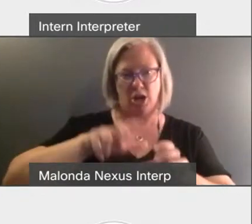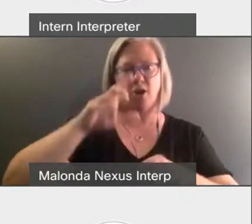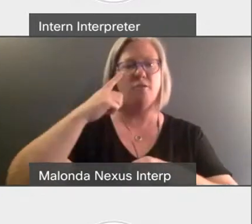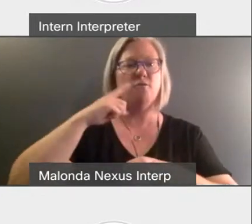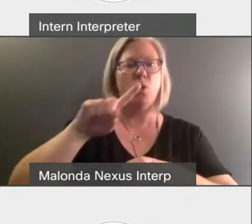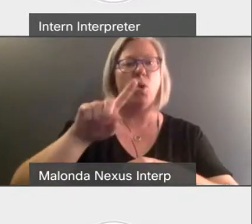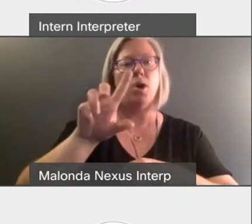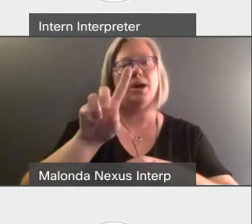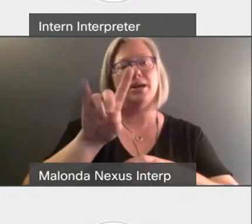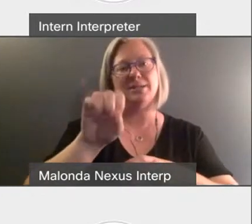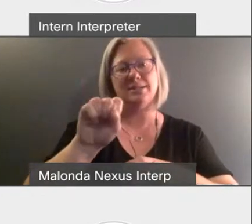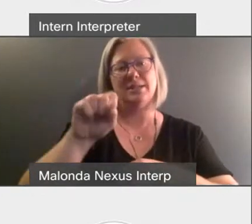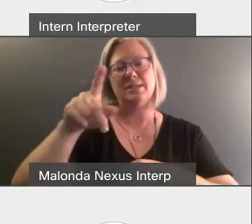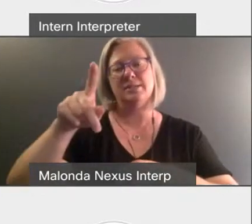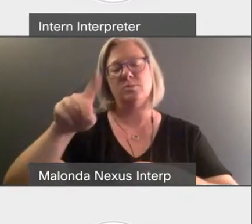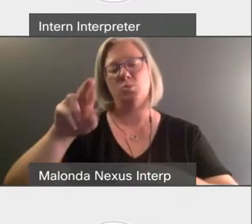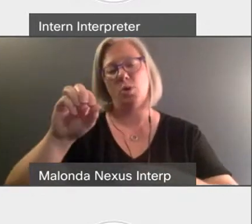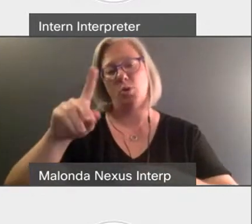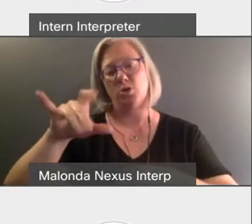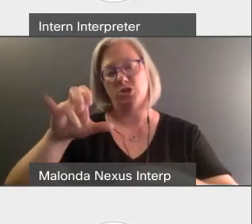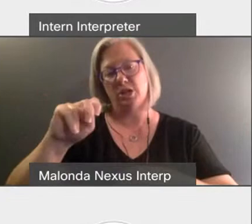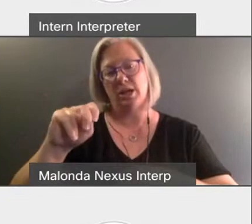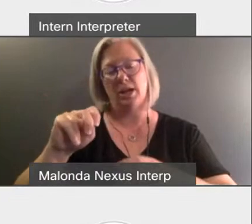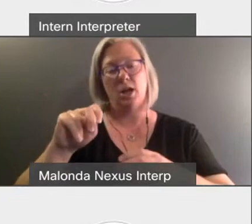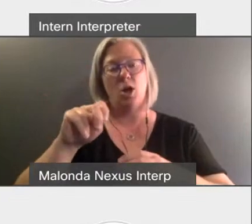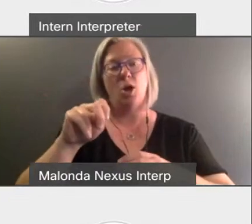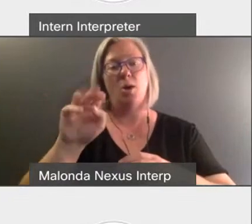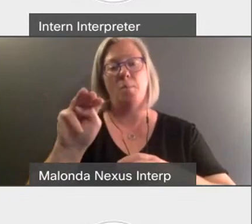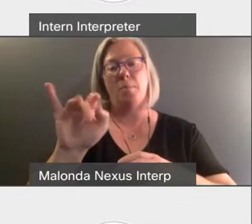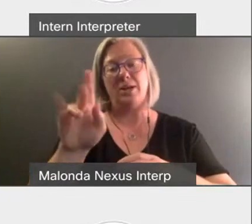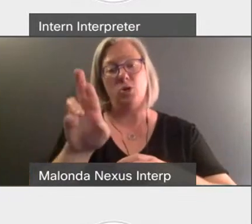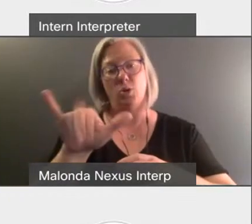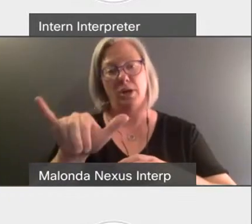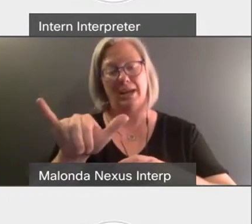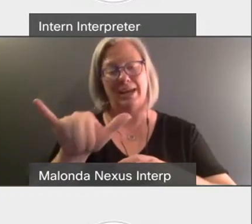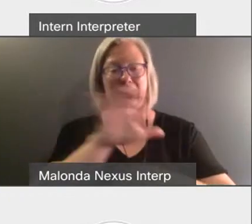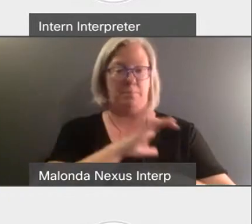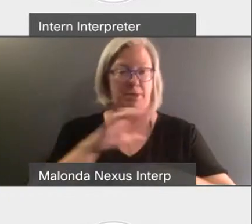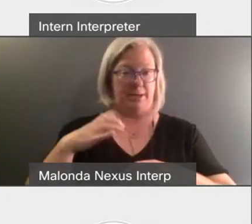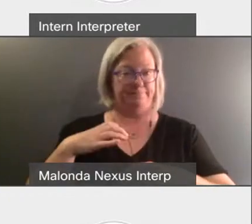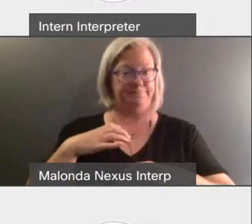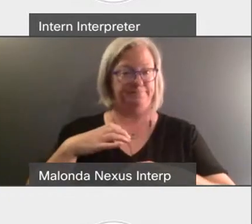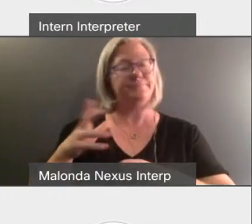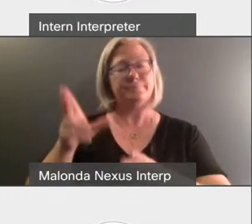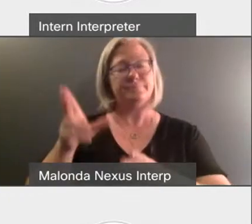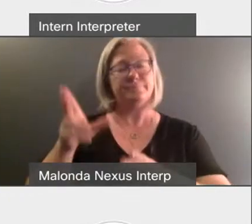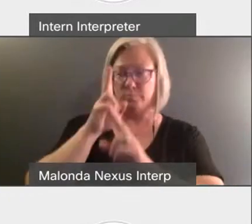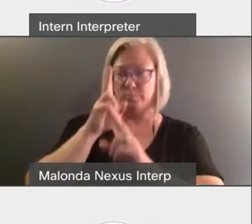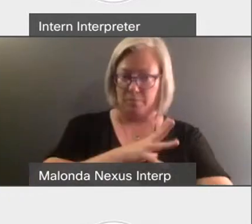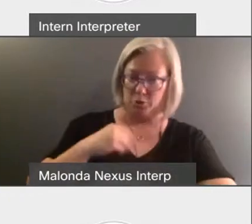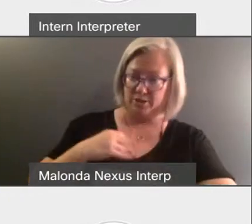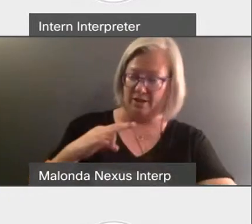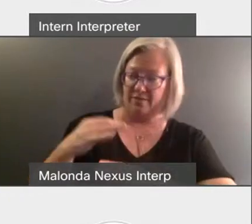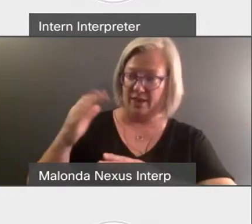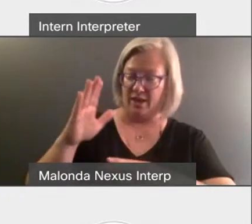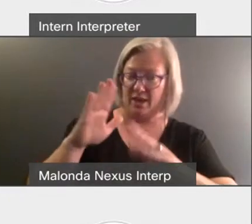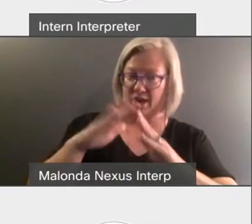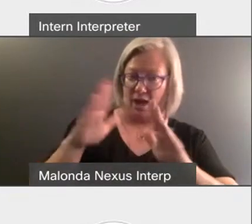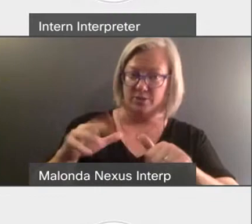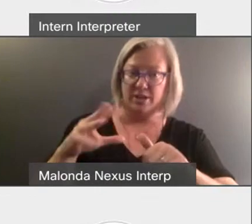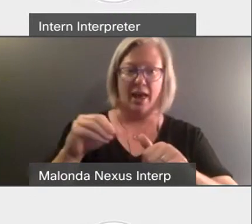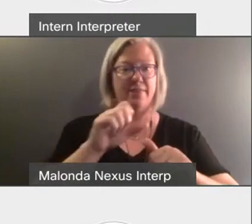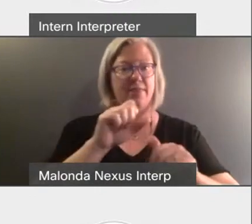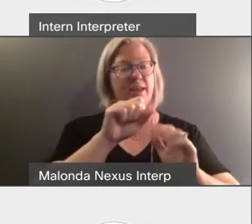Disproportionate Minority Contact Committee. And so to the honorable members of the House and the Senate redistricting